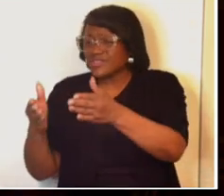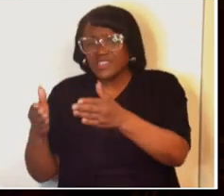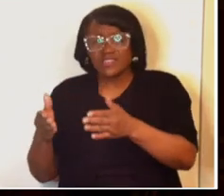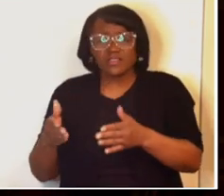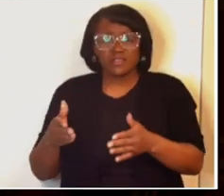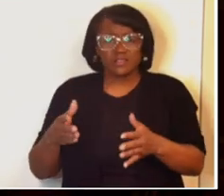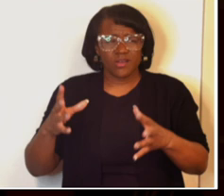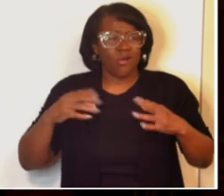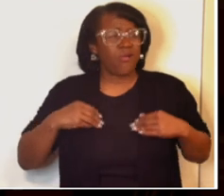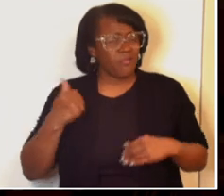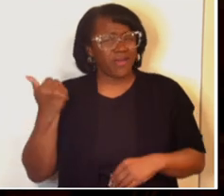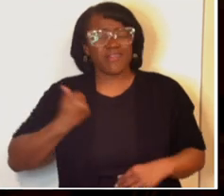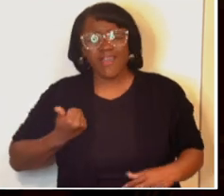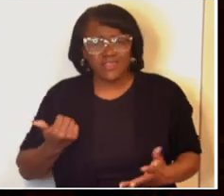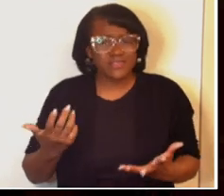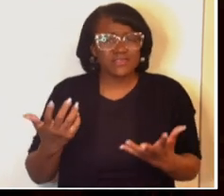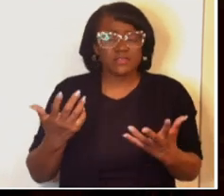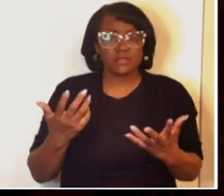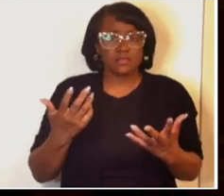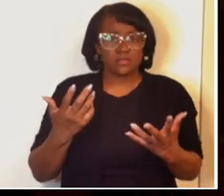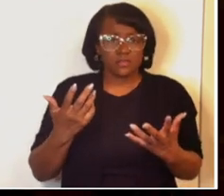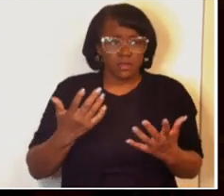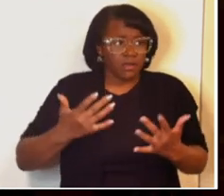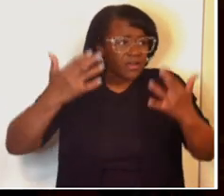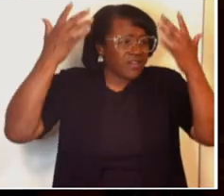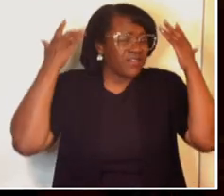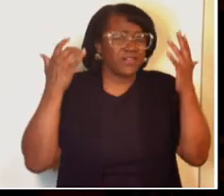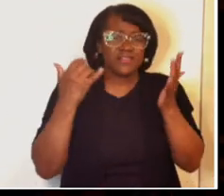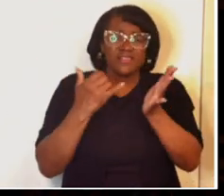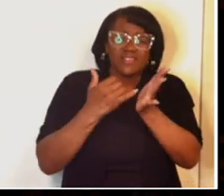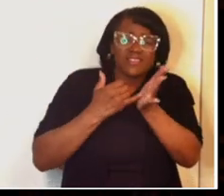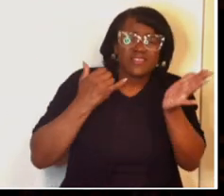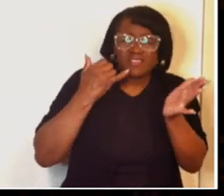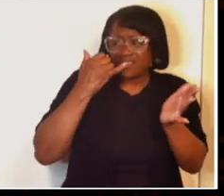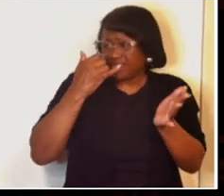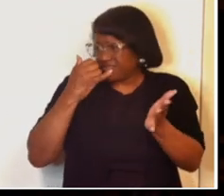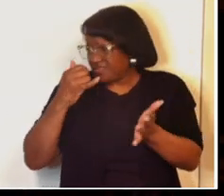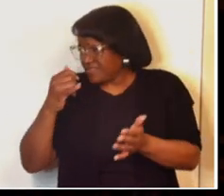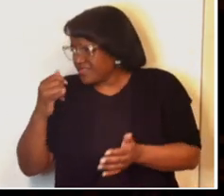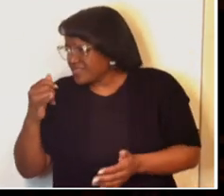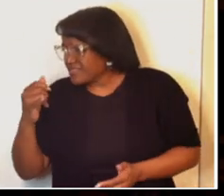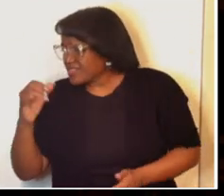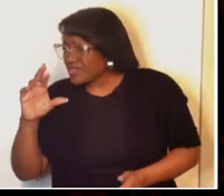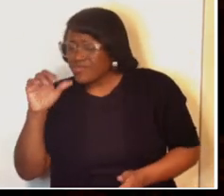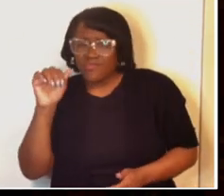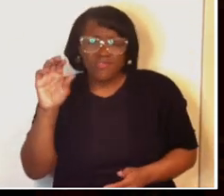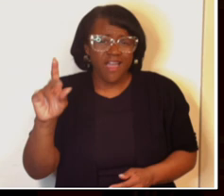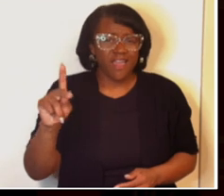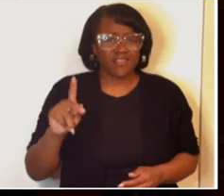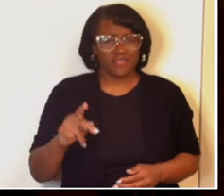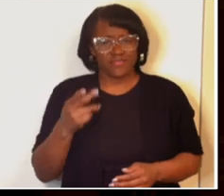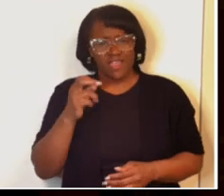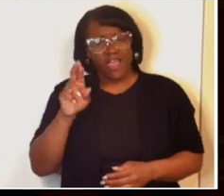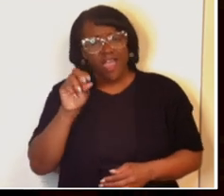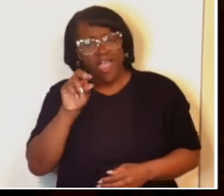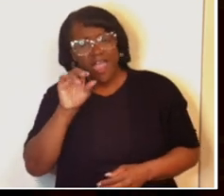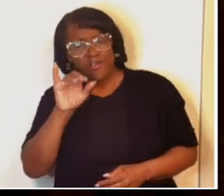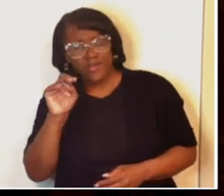in crack, cocaine, heroin, fentanyl,